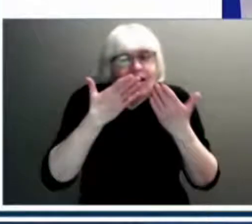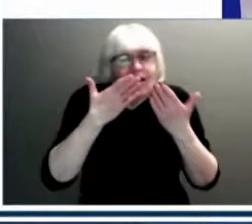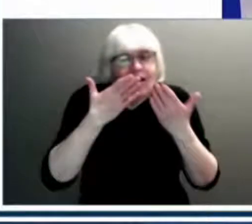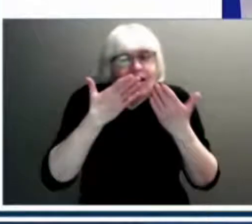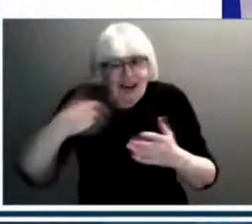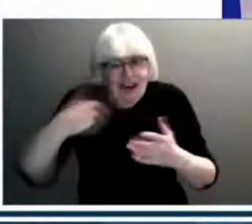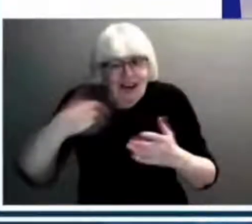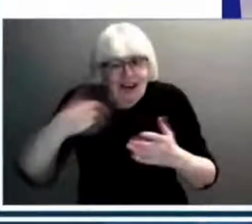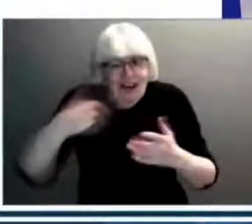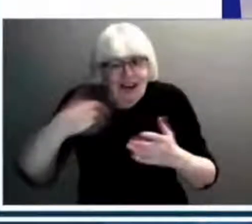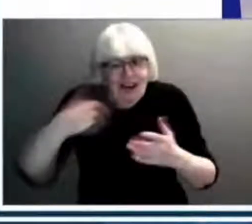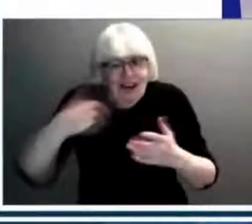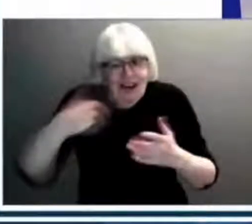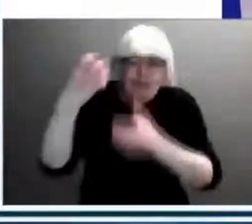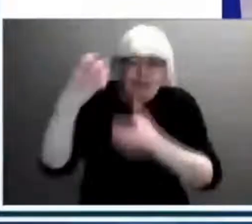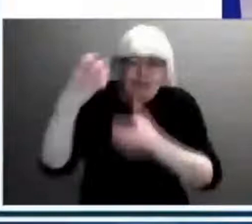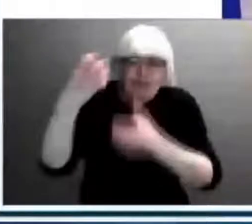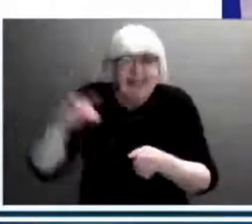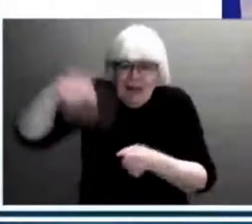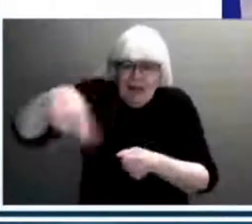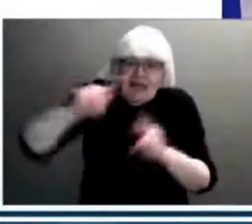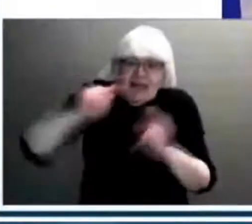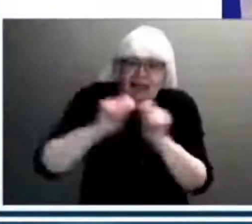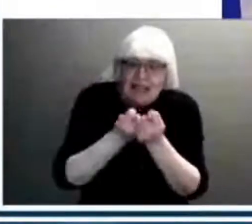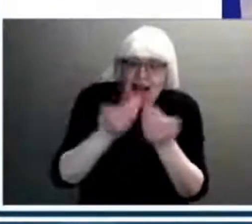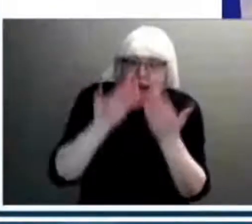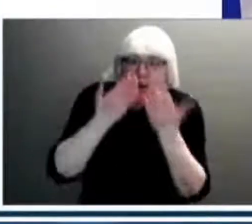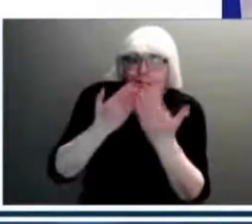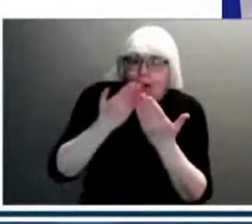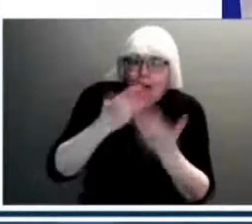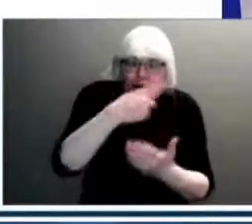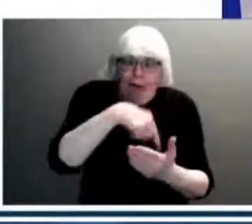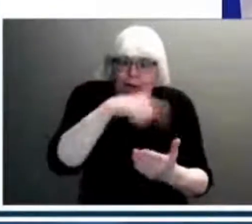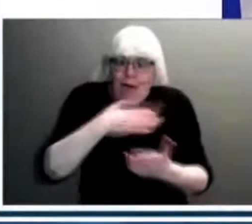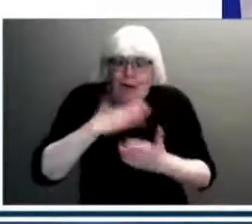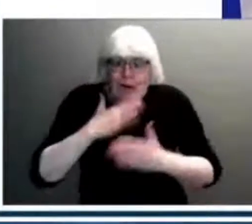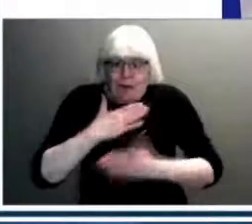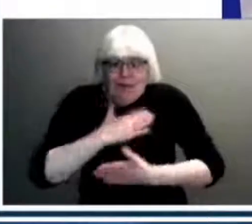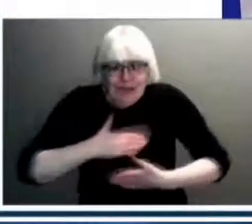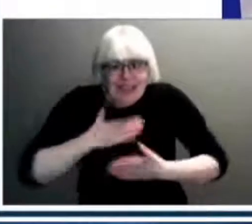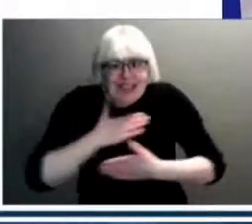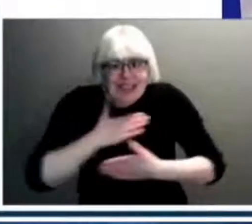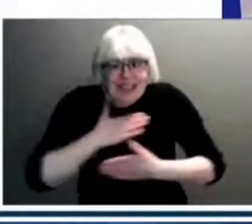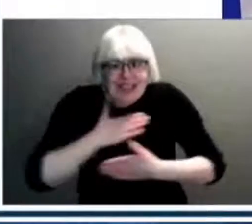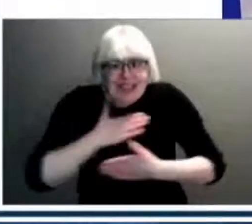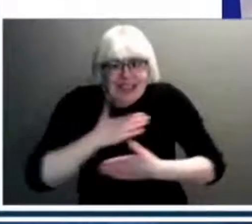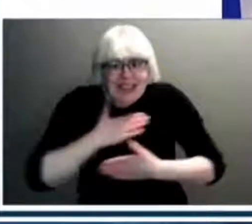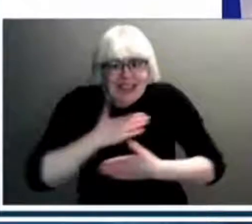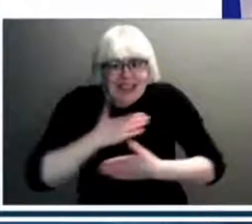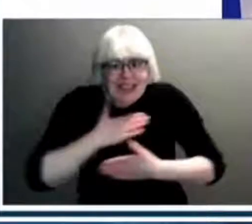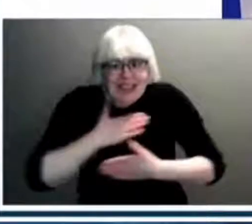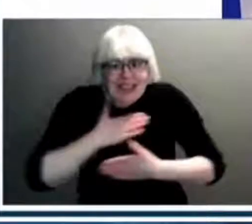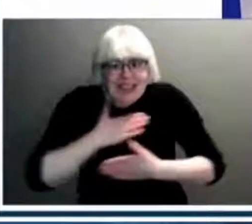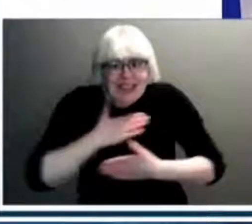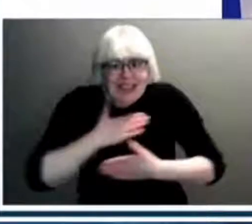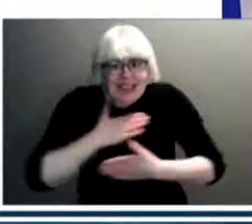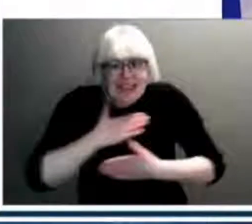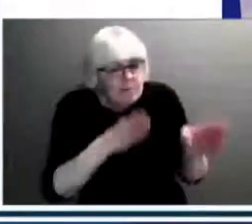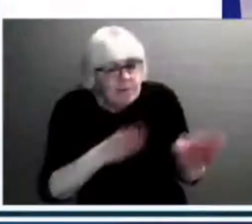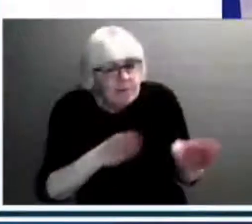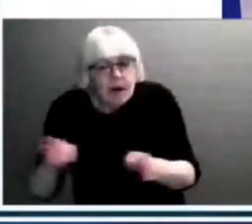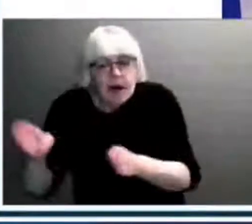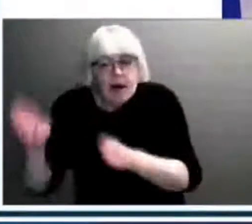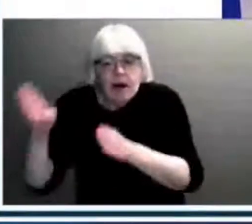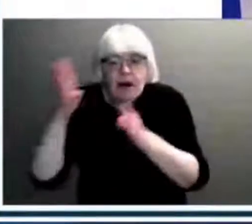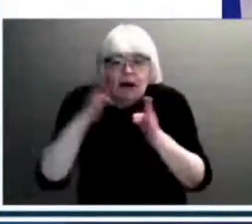So I have every confidence in our plan, the plans that are presented. They're built on the best information